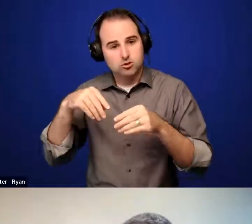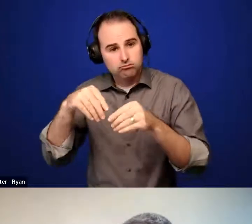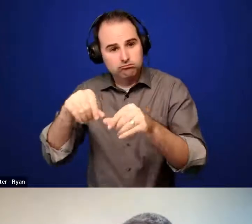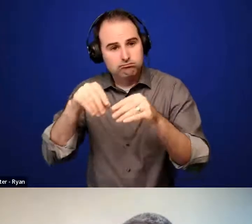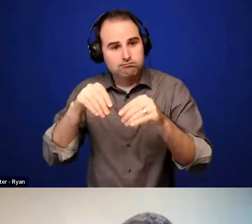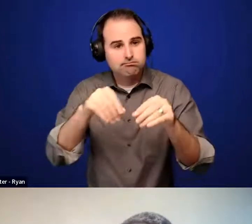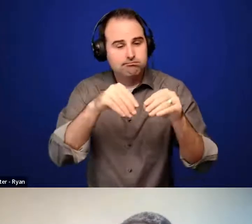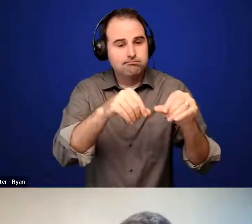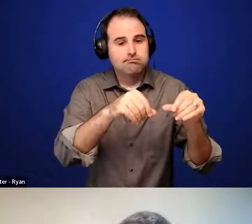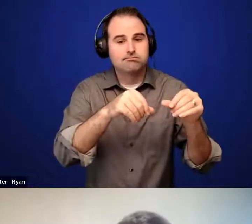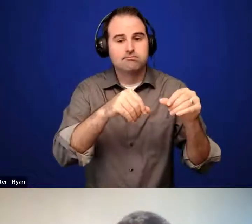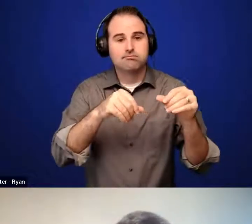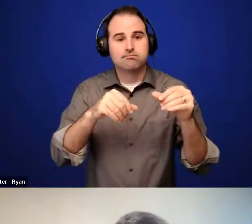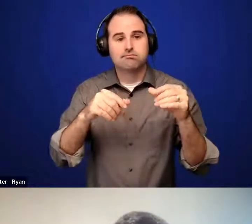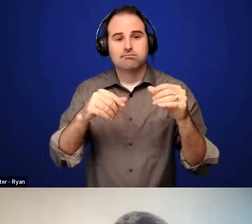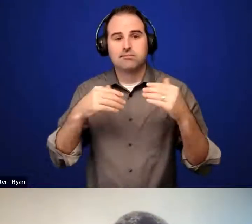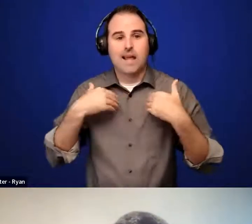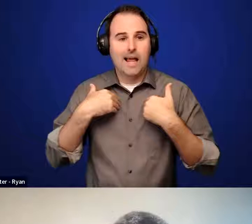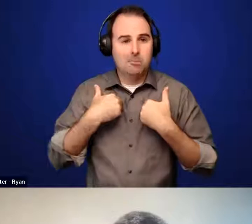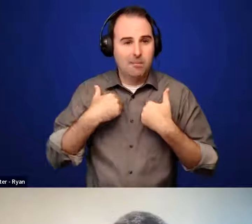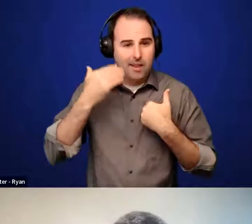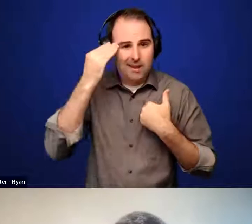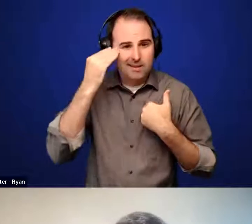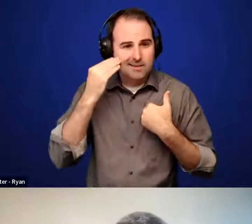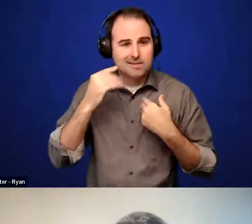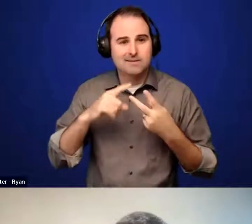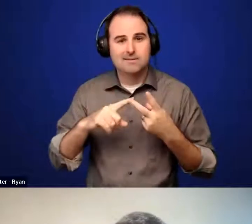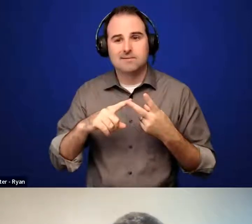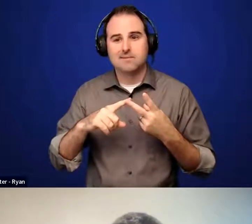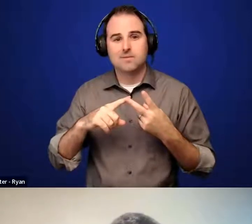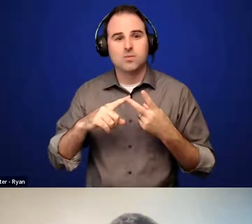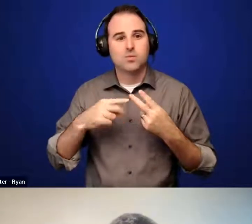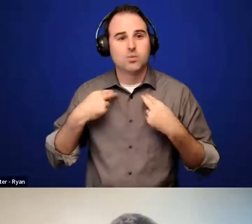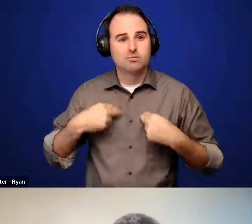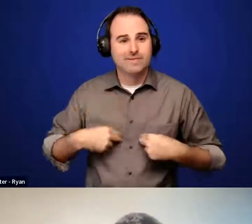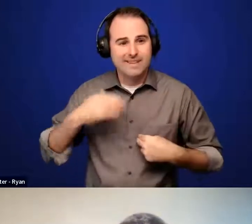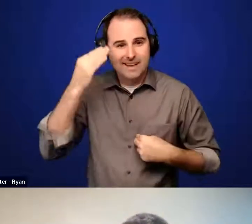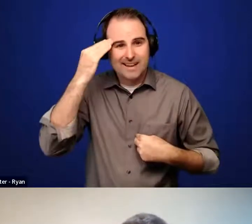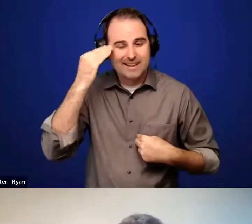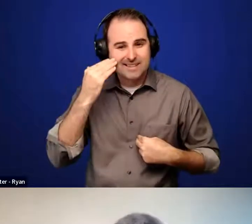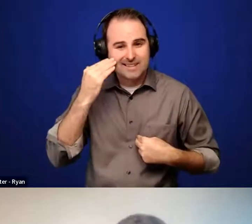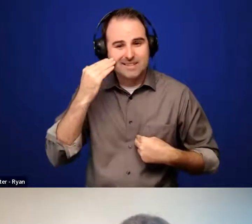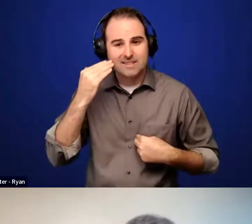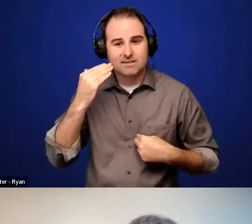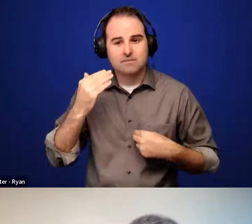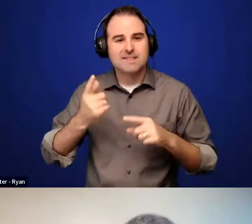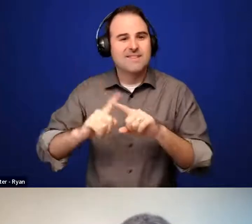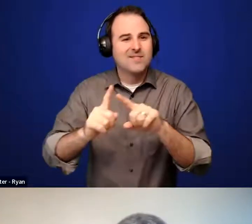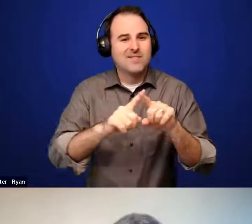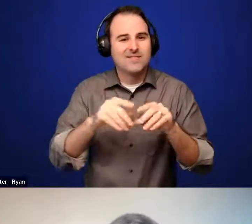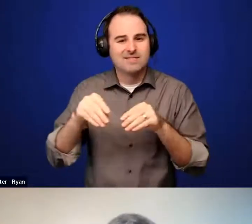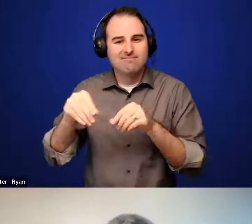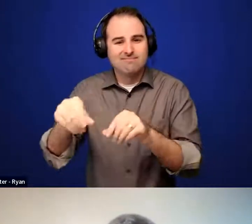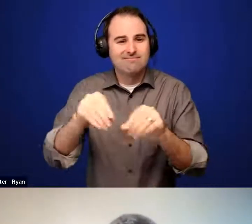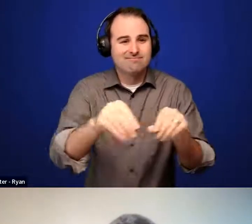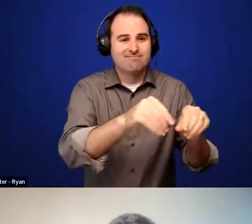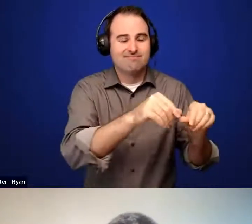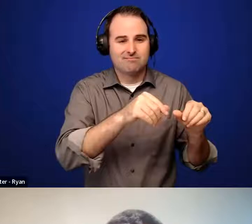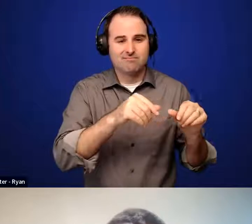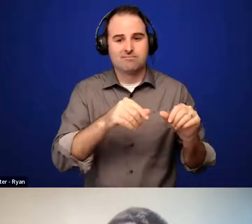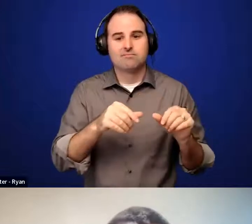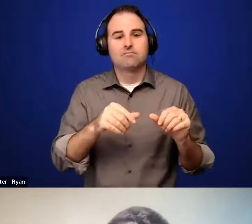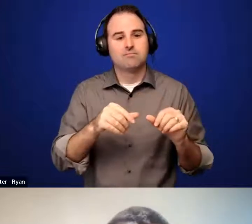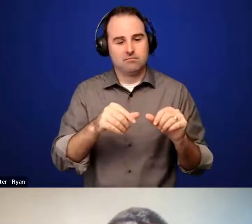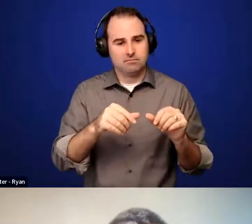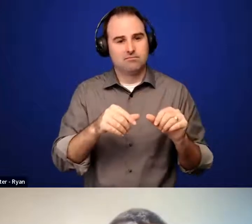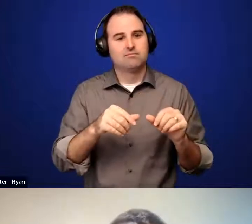animal health, human health, and environmental health. And within plant health and environmental health is where we do a